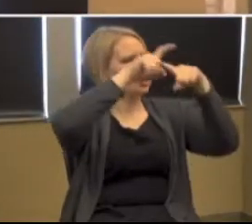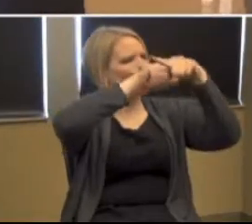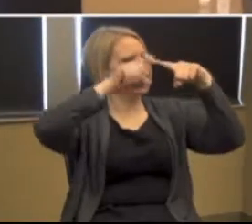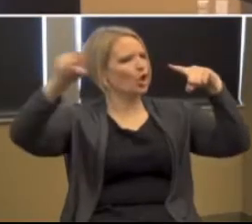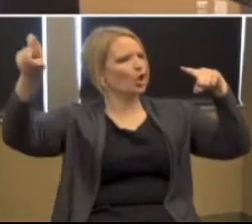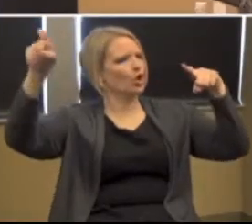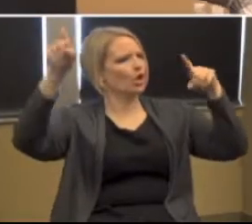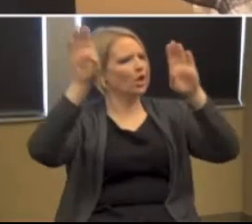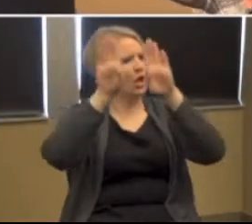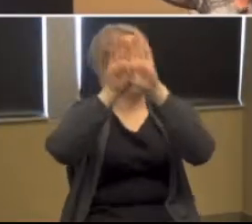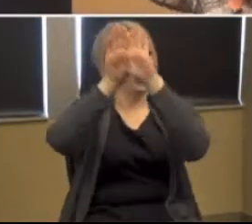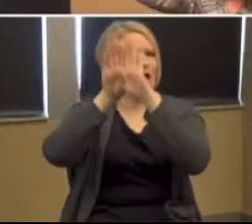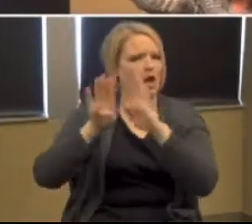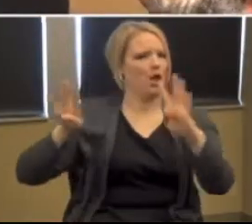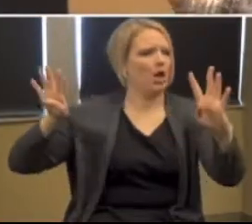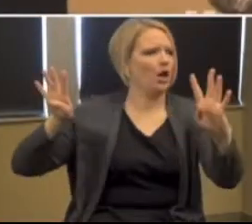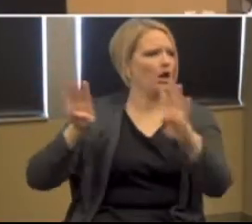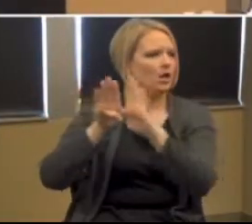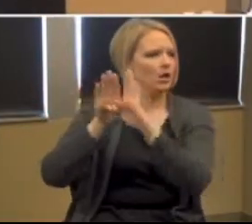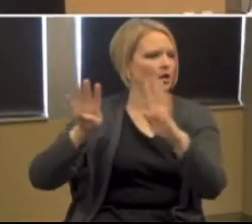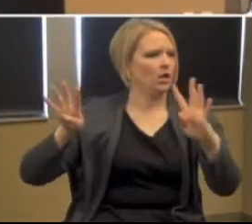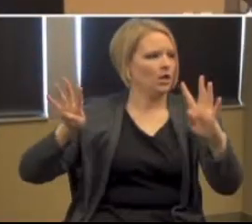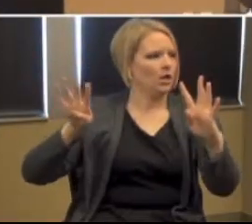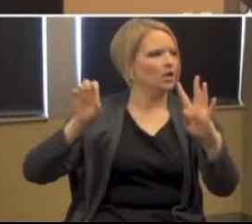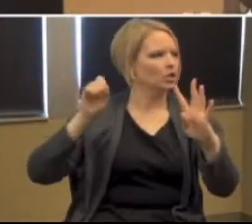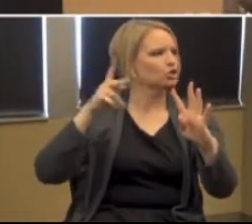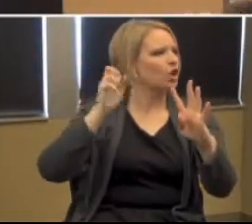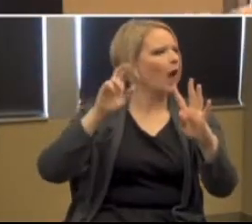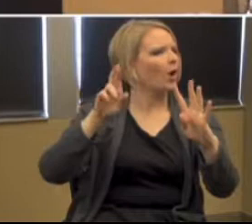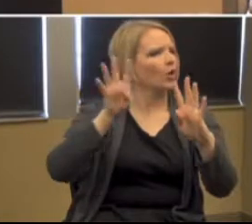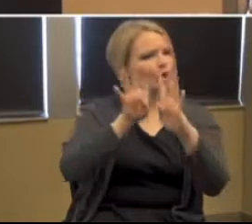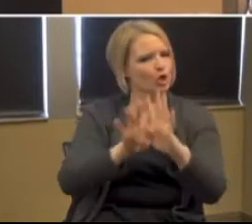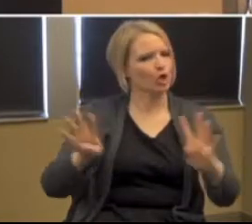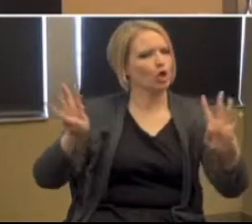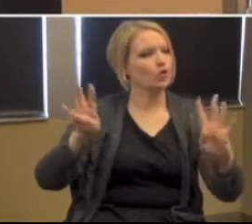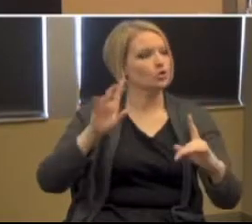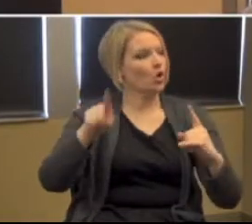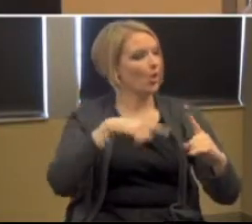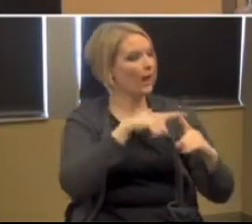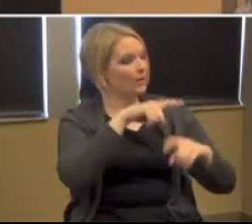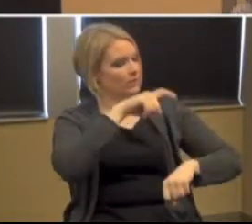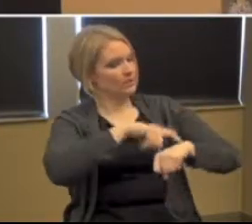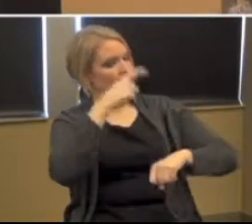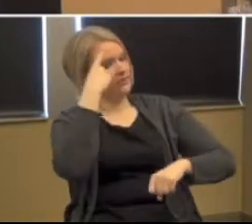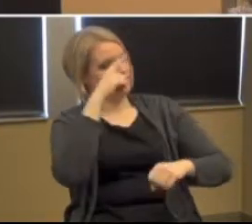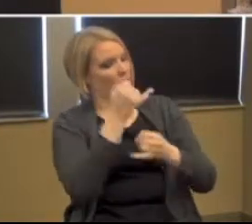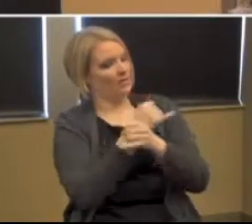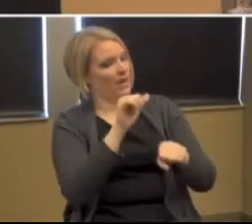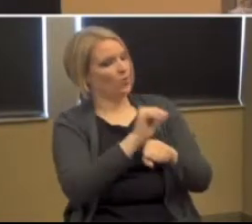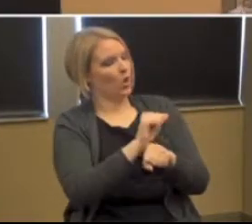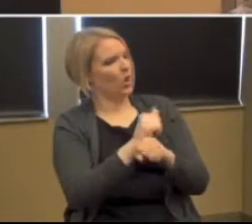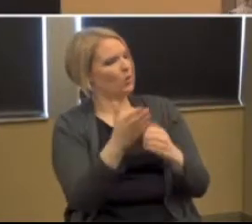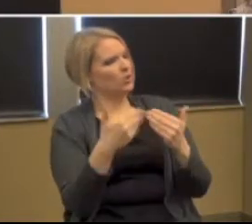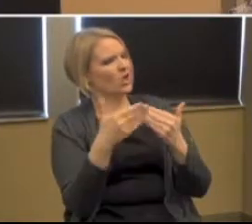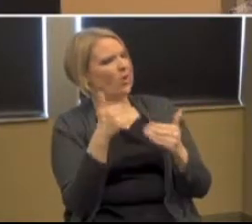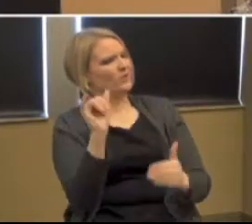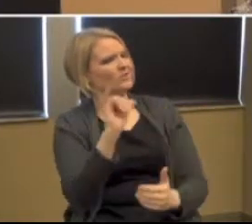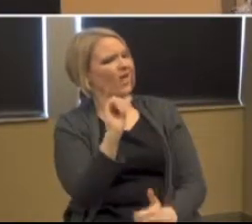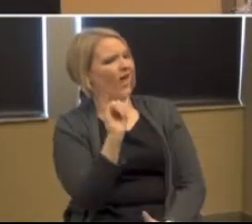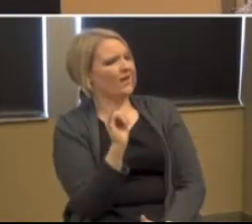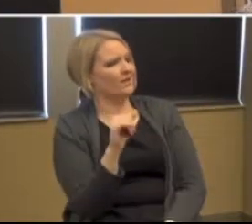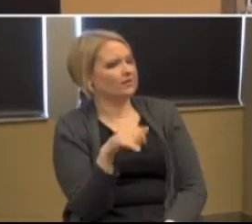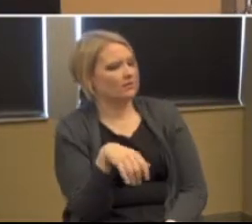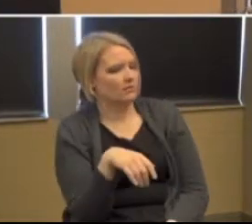from cabinet to cabinet, and a shower curtain. And so when it was time for independent work, it was almost like a